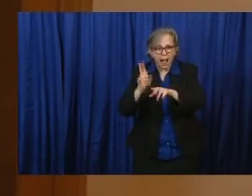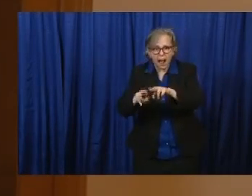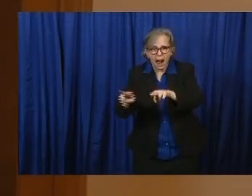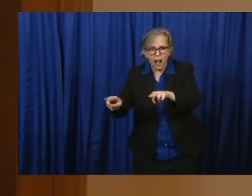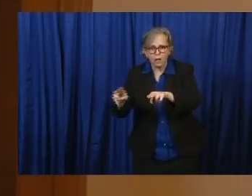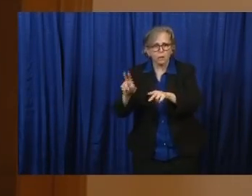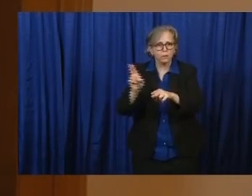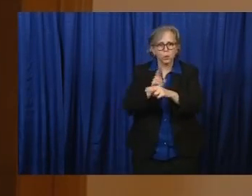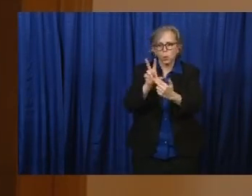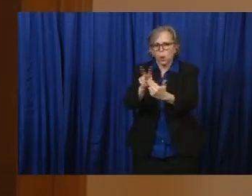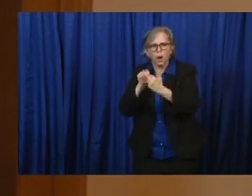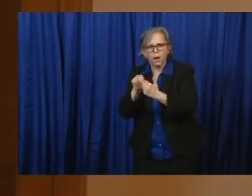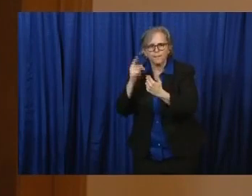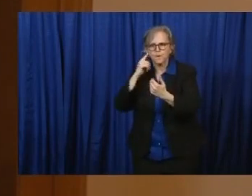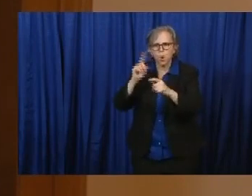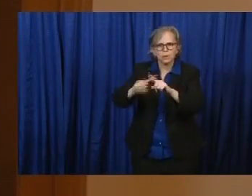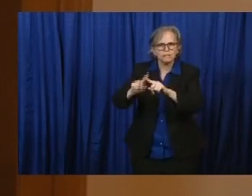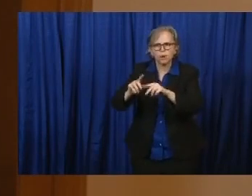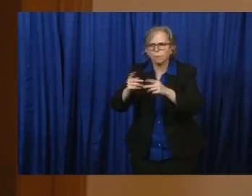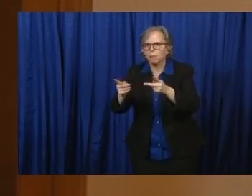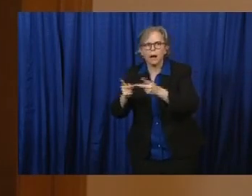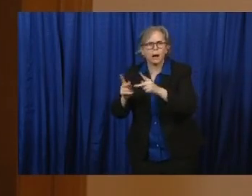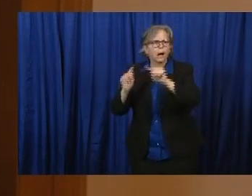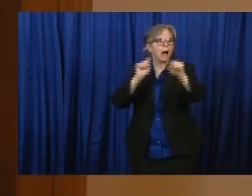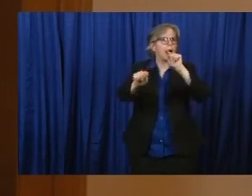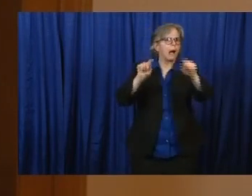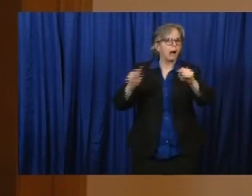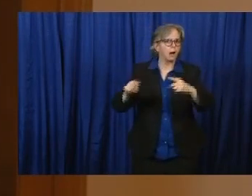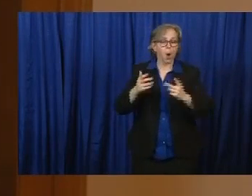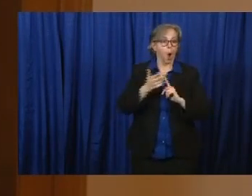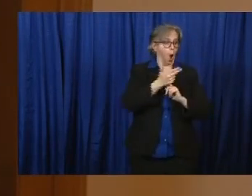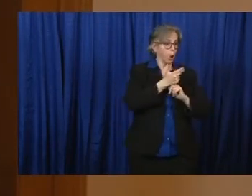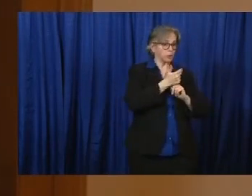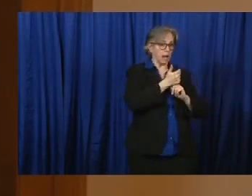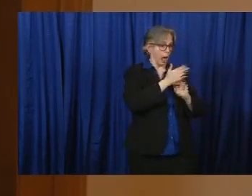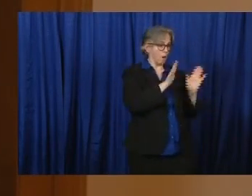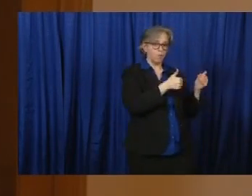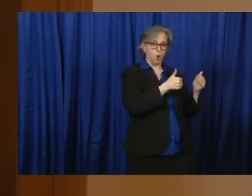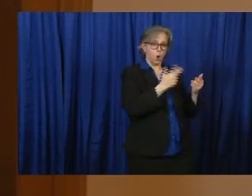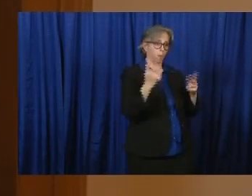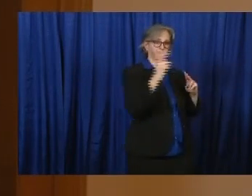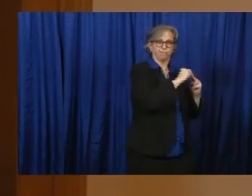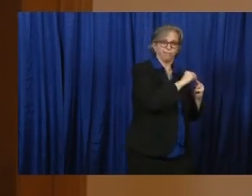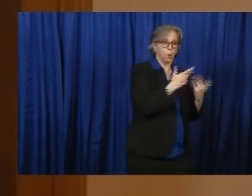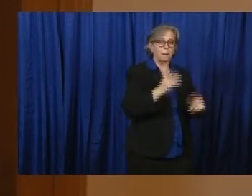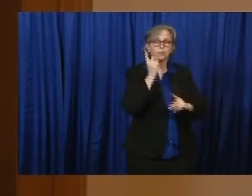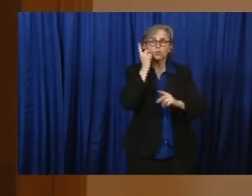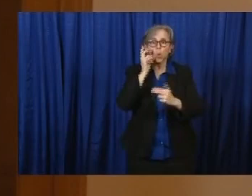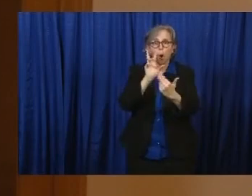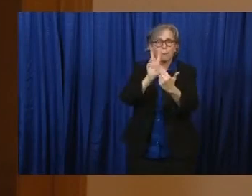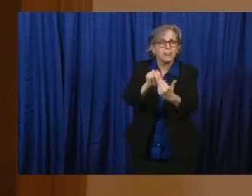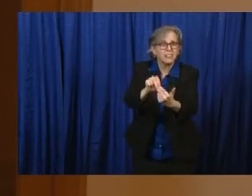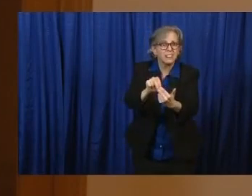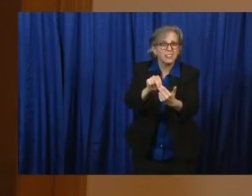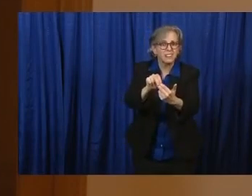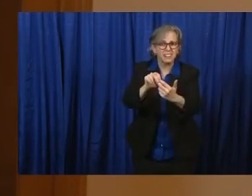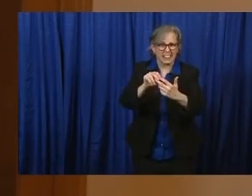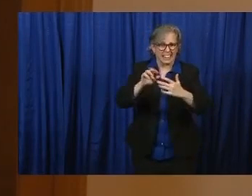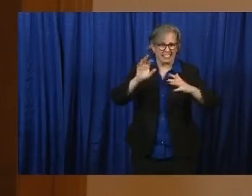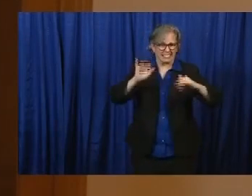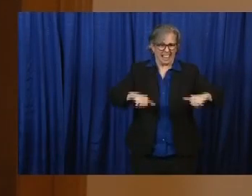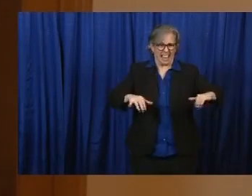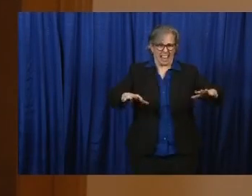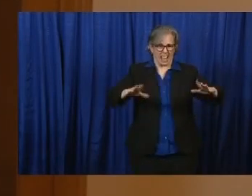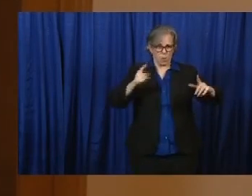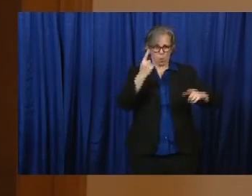hospital and hotel rooms differently. Maybe we're using dorms. All of that is in progress. There is not one final answer, but that